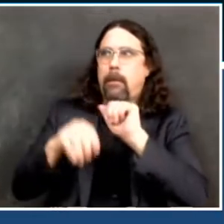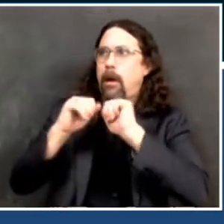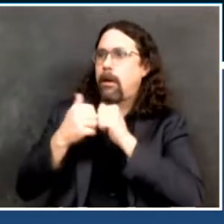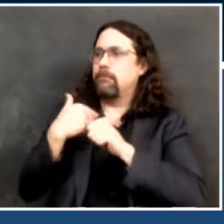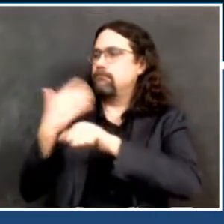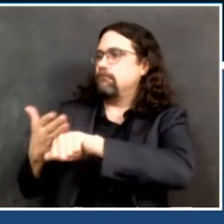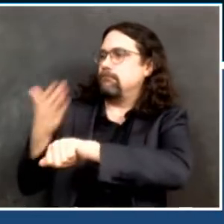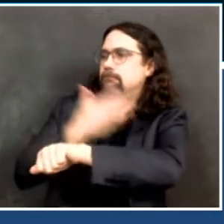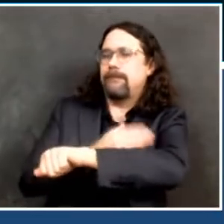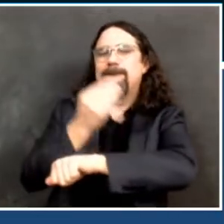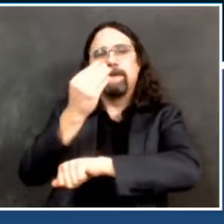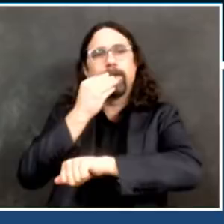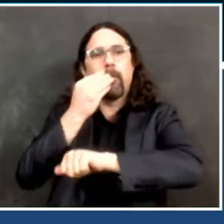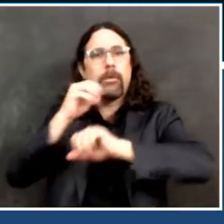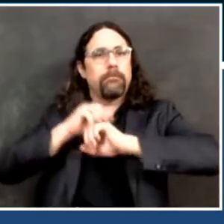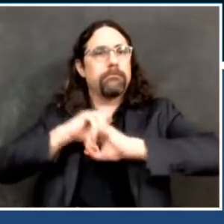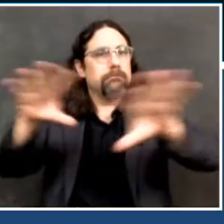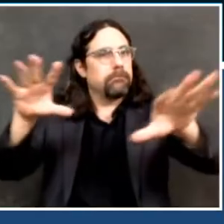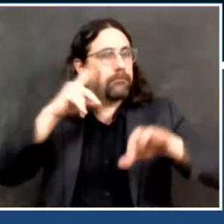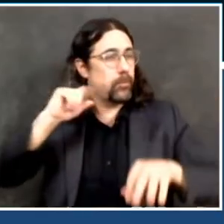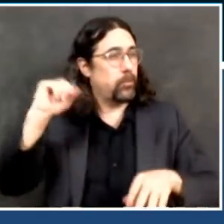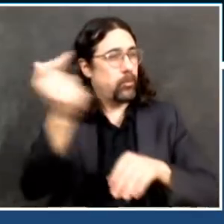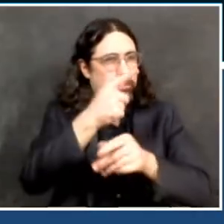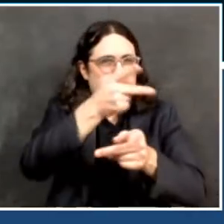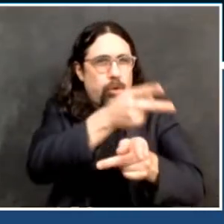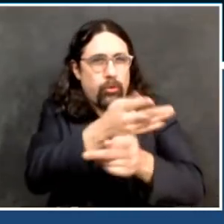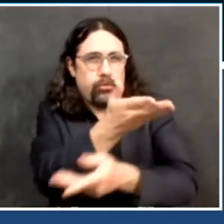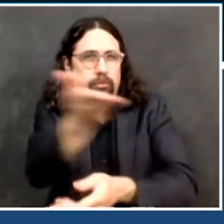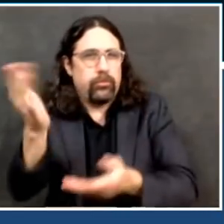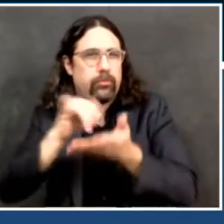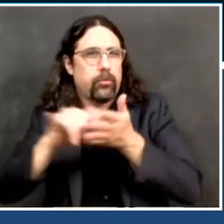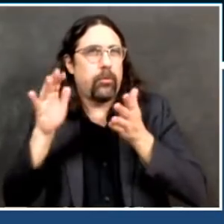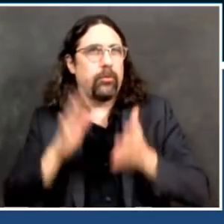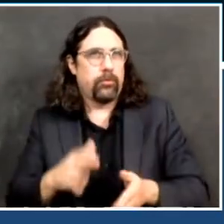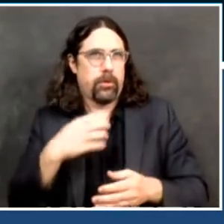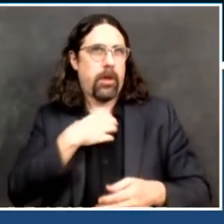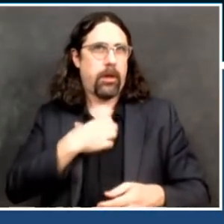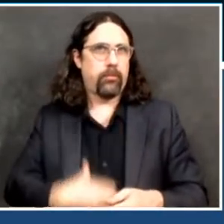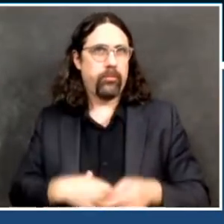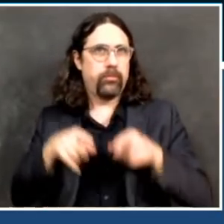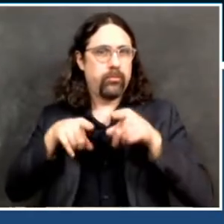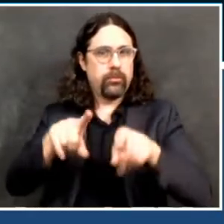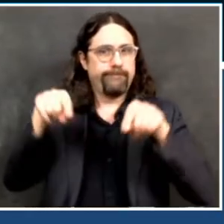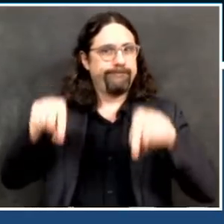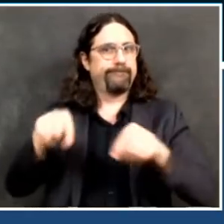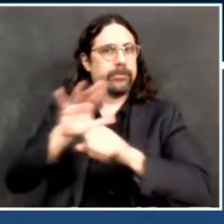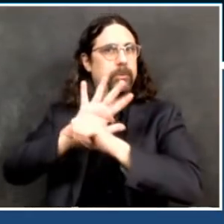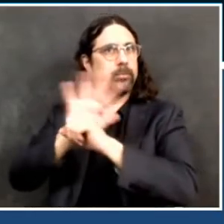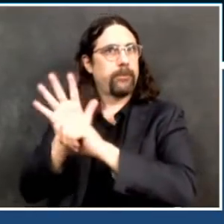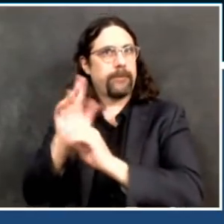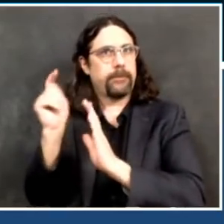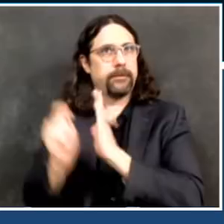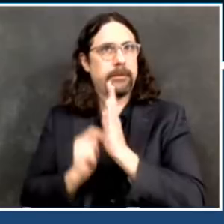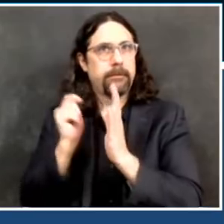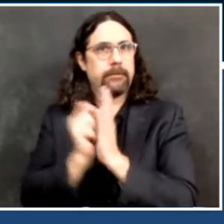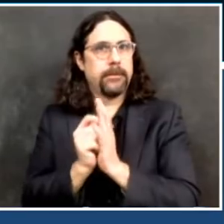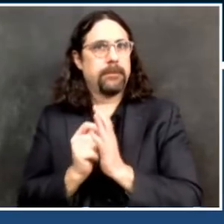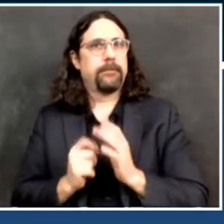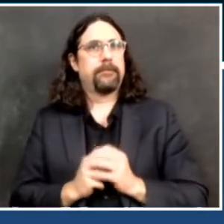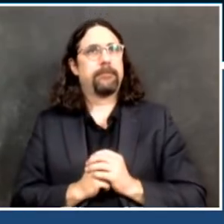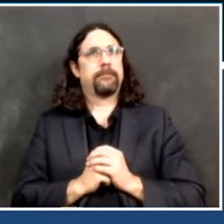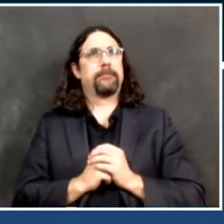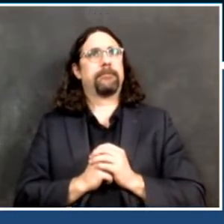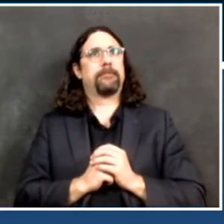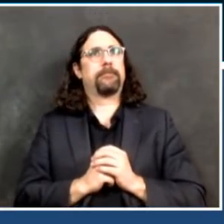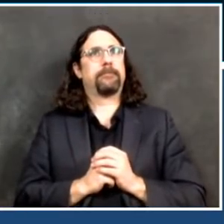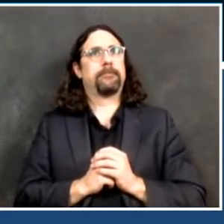make sure that we work our way back to something normal, it's going to take a lot of work, but we can do it. New Yorkers have proven what